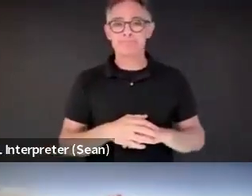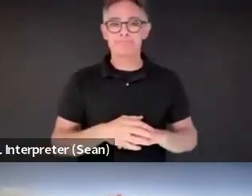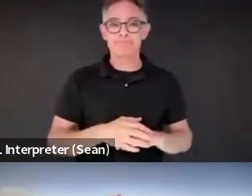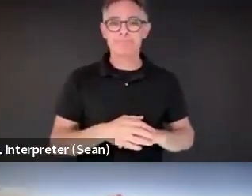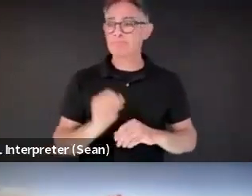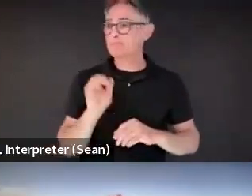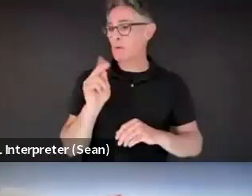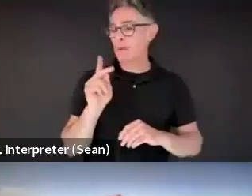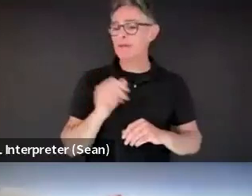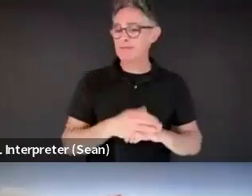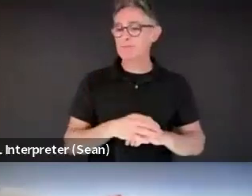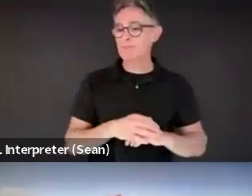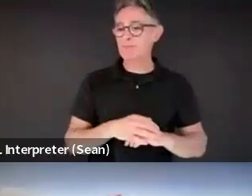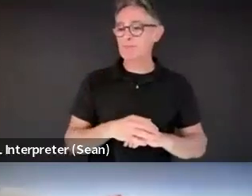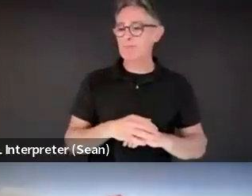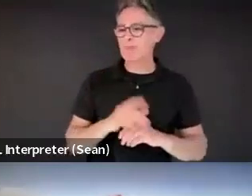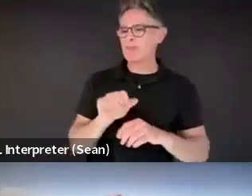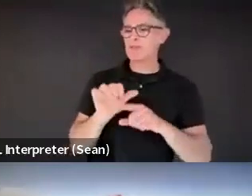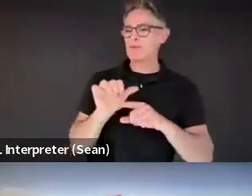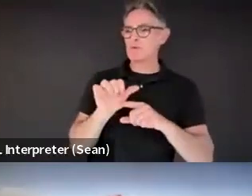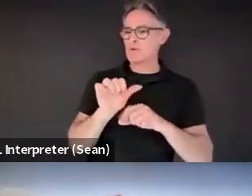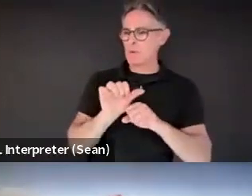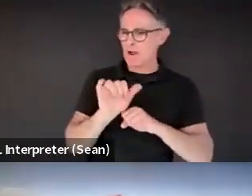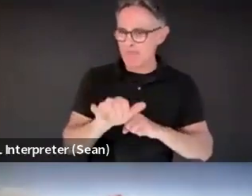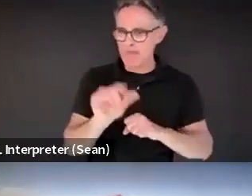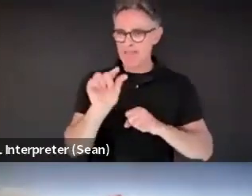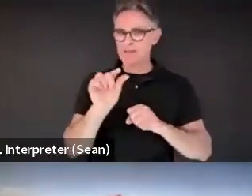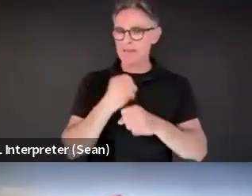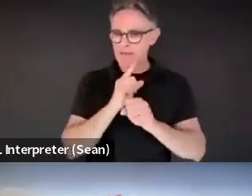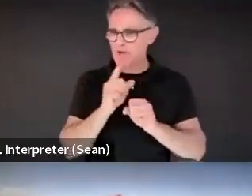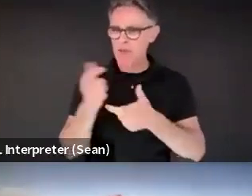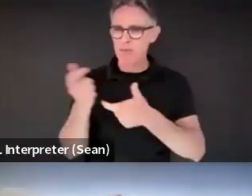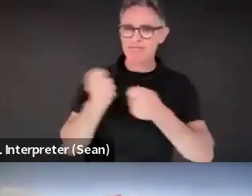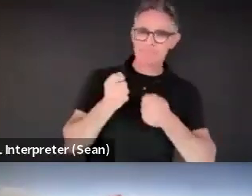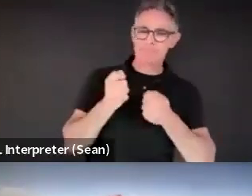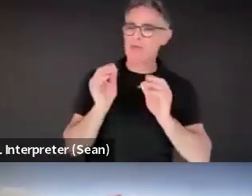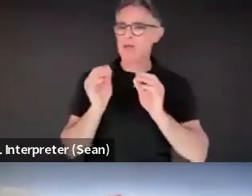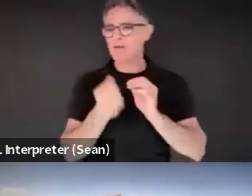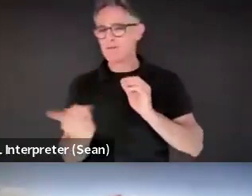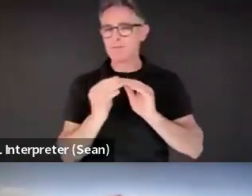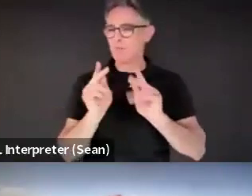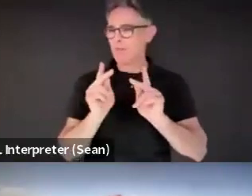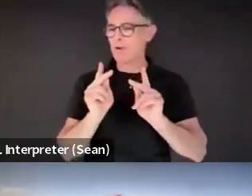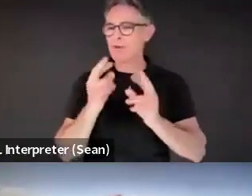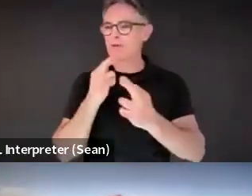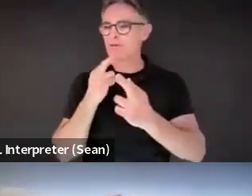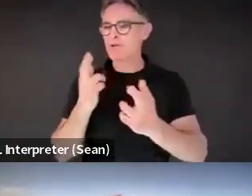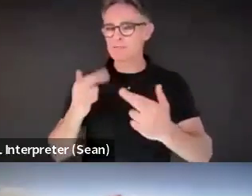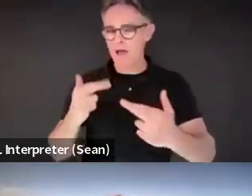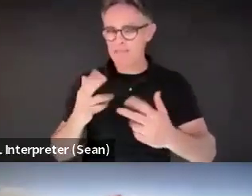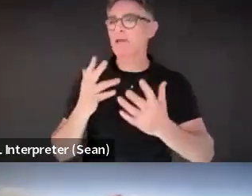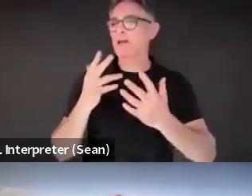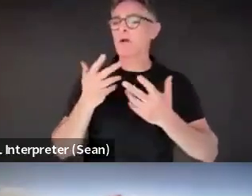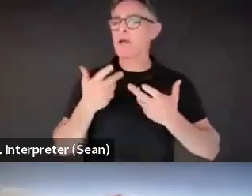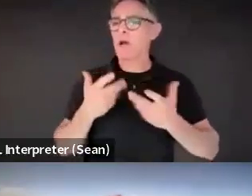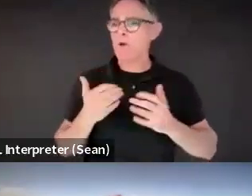All right, we're gonna work on this a little bit and make sure that we get a few more folks with responses back. Again, we want to be able to, we've already